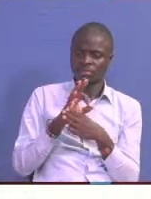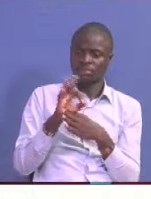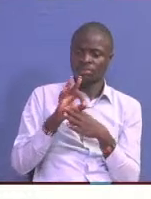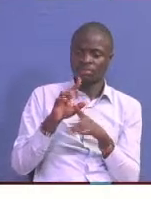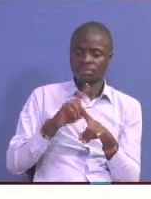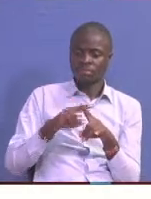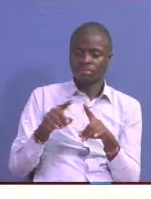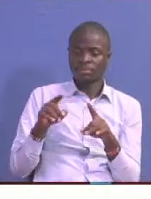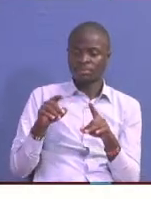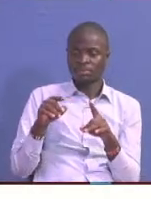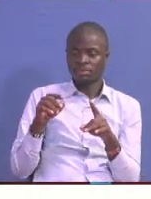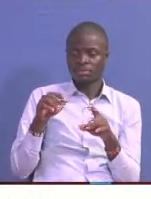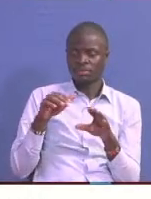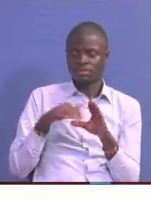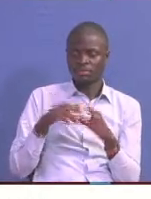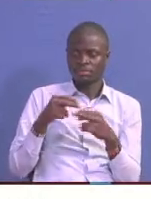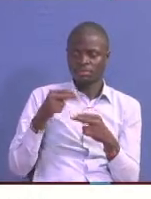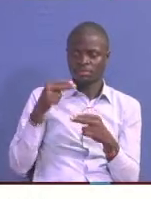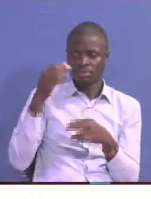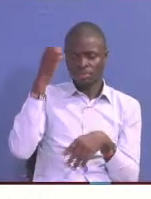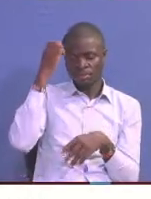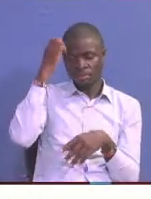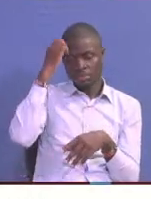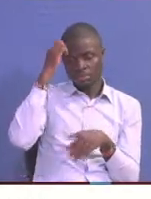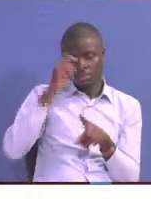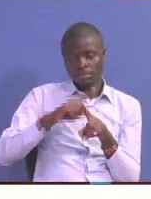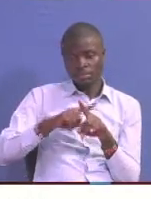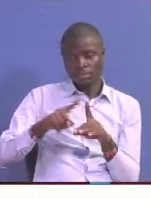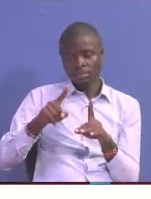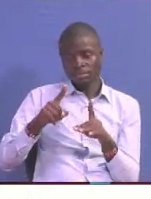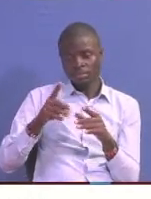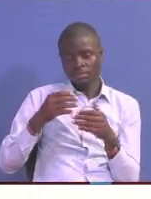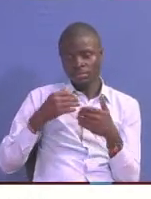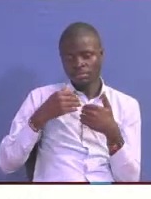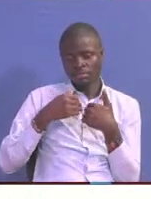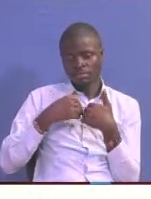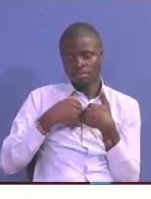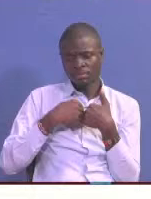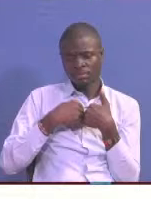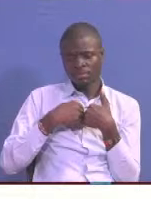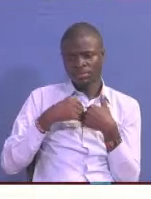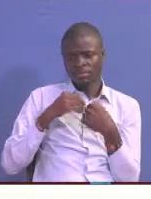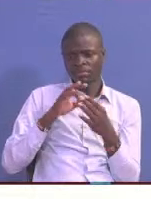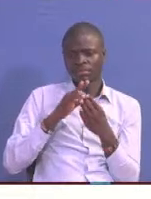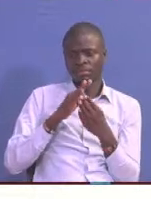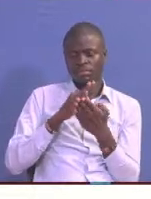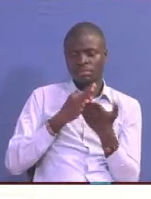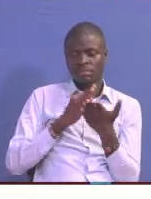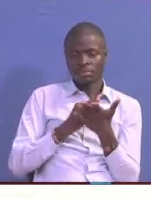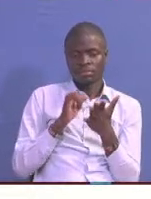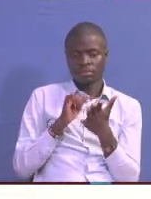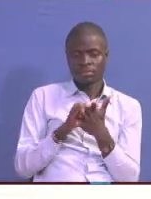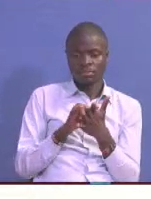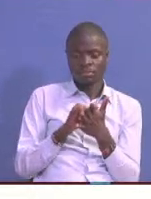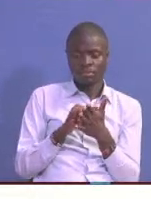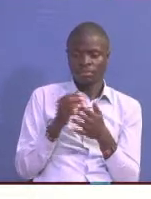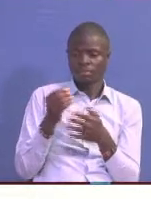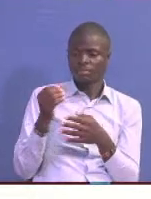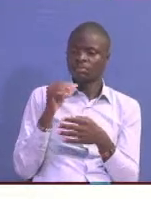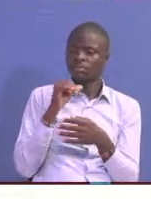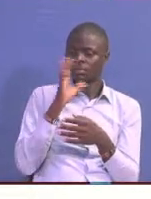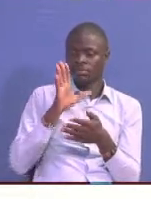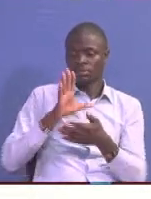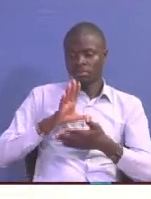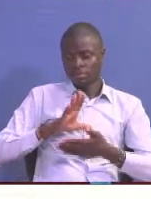of course in particular higher education, but we take cognizance of the fact that money will never be